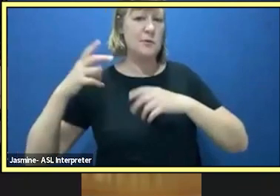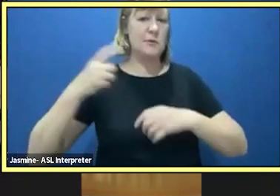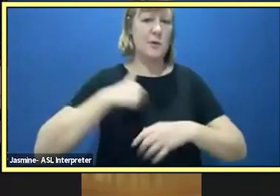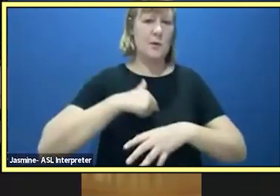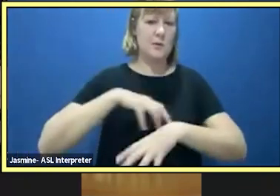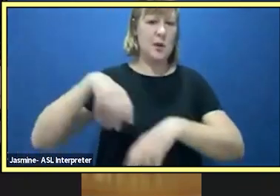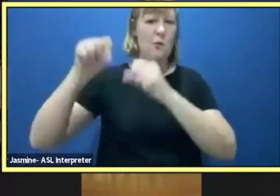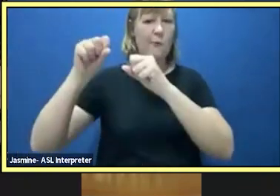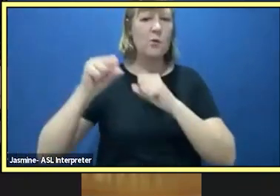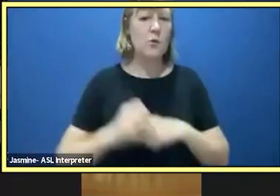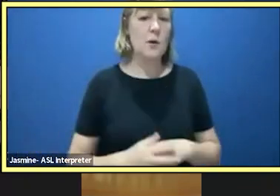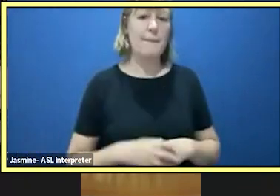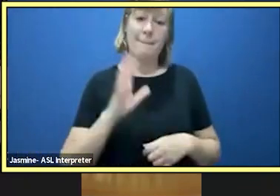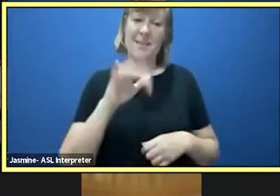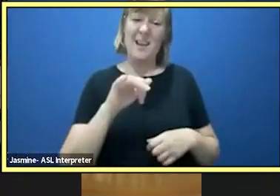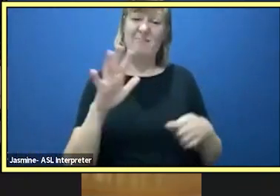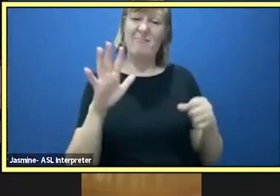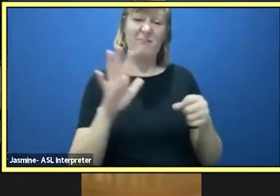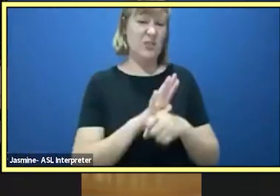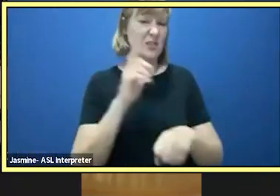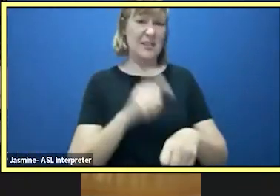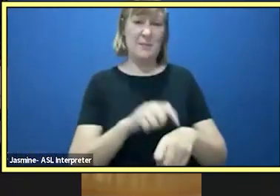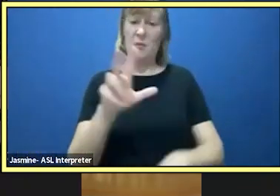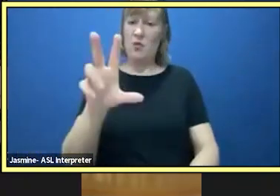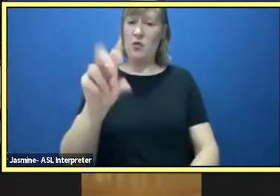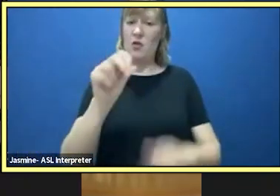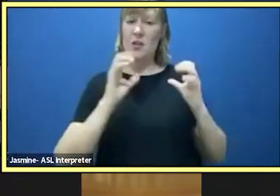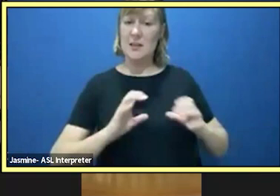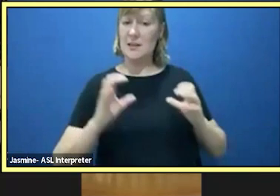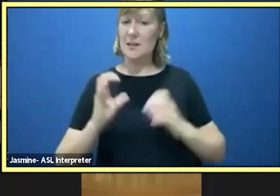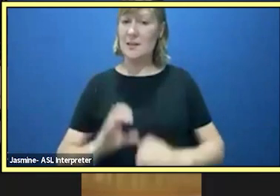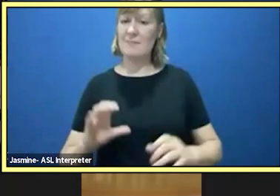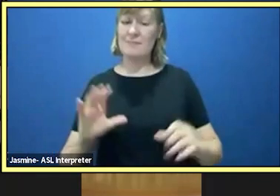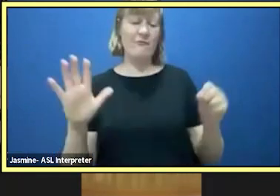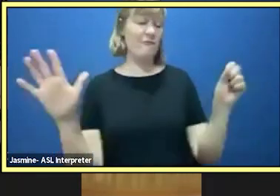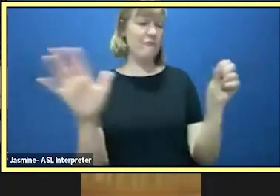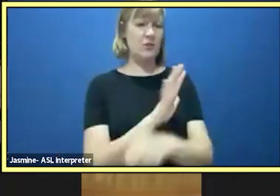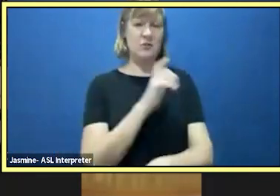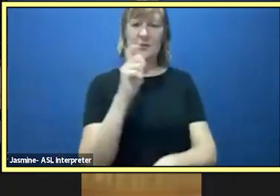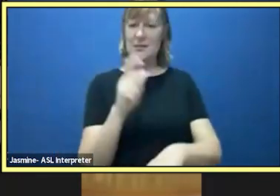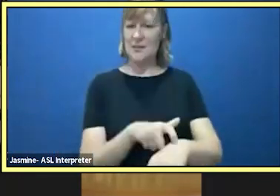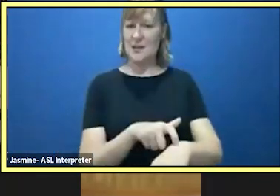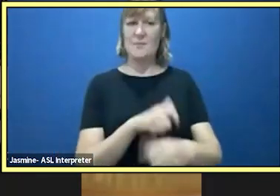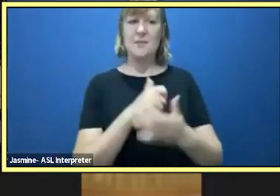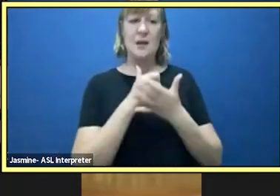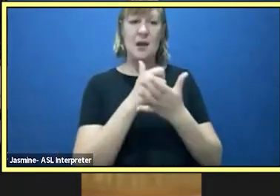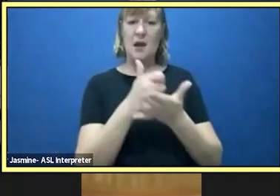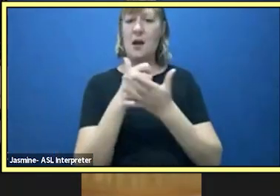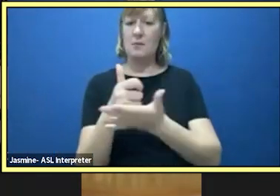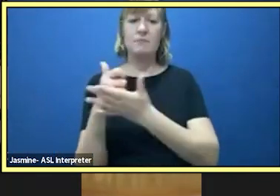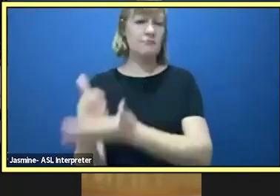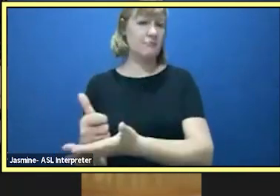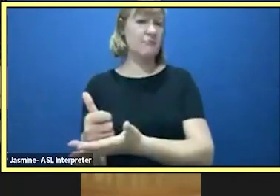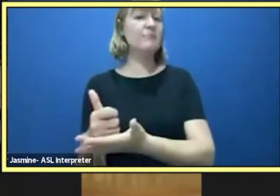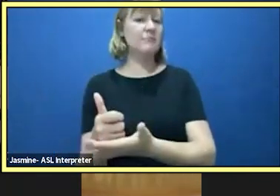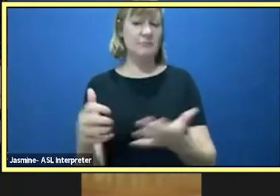time at 30 to meet the needs that we and the standards that we were working under. So I just